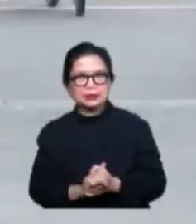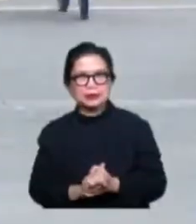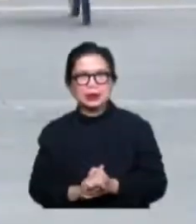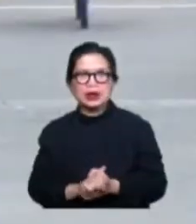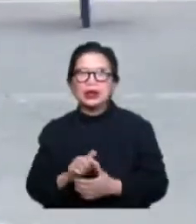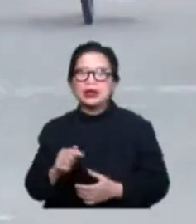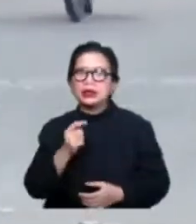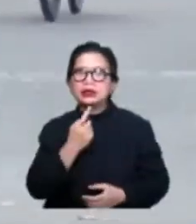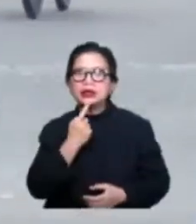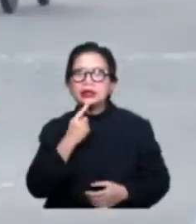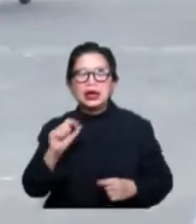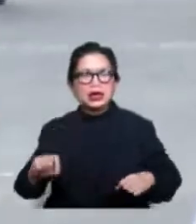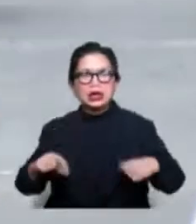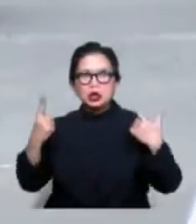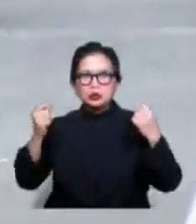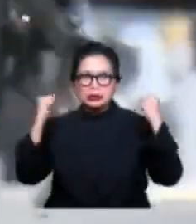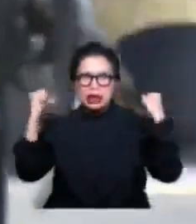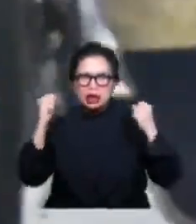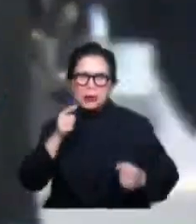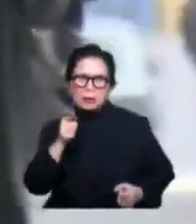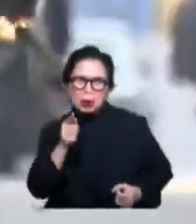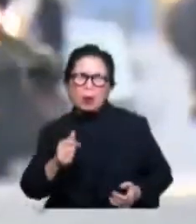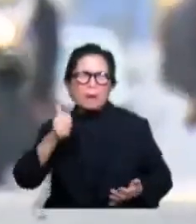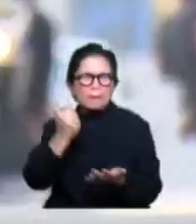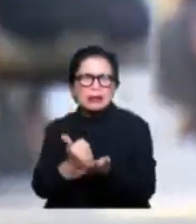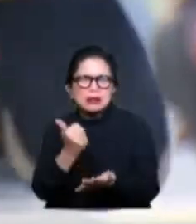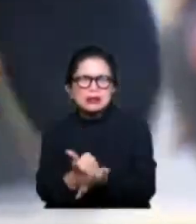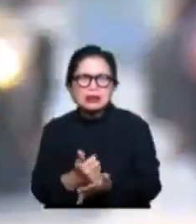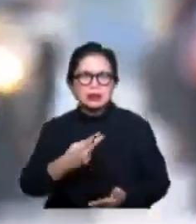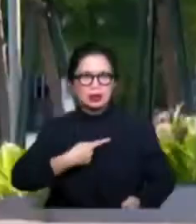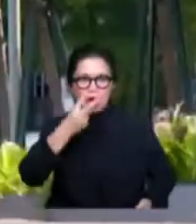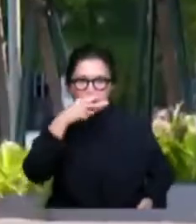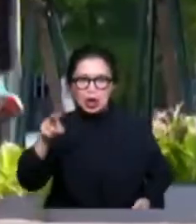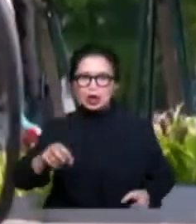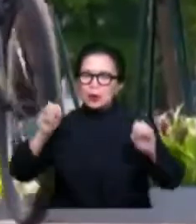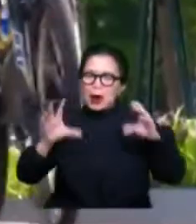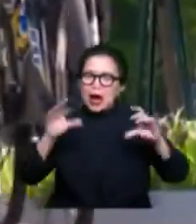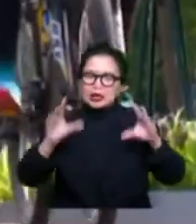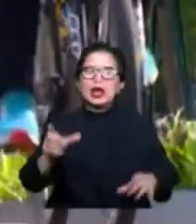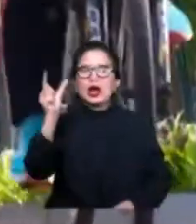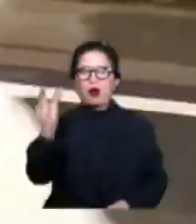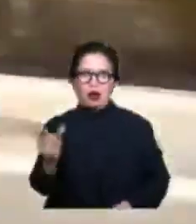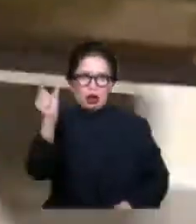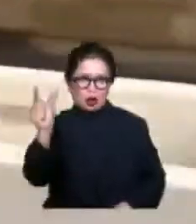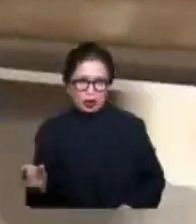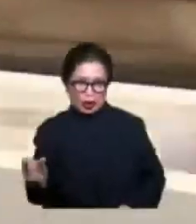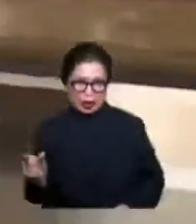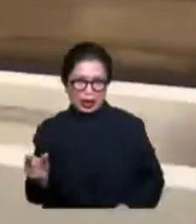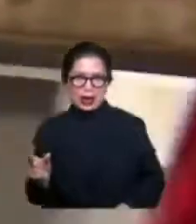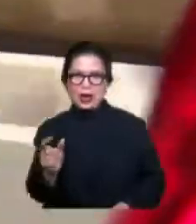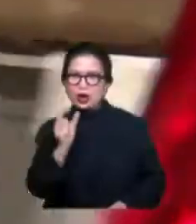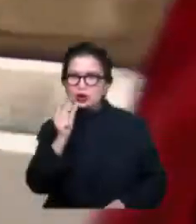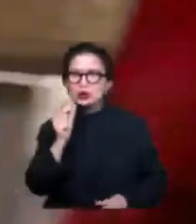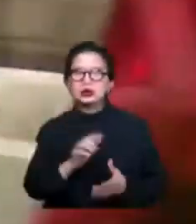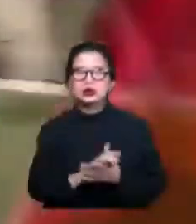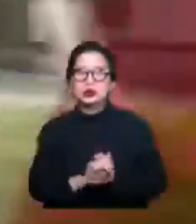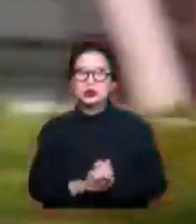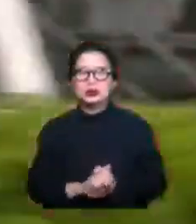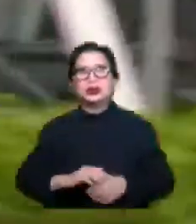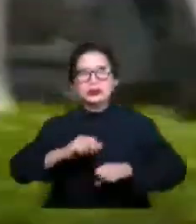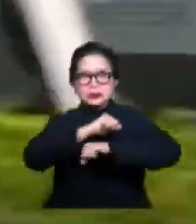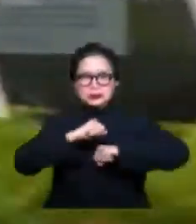among others by doing routine physical activities, maintaining a balanced diet, and managing stress. Governor of DKI